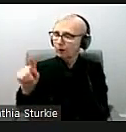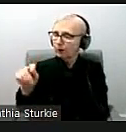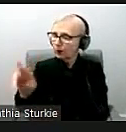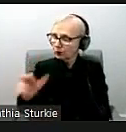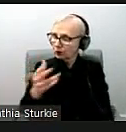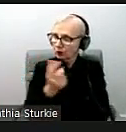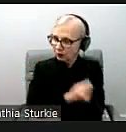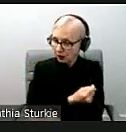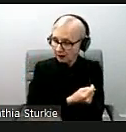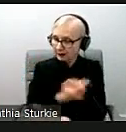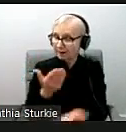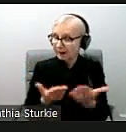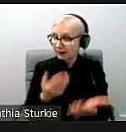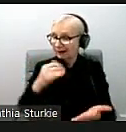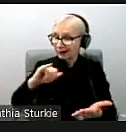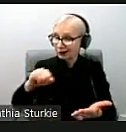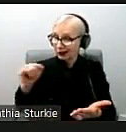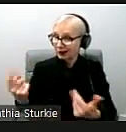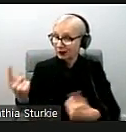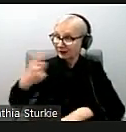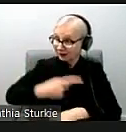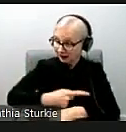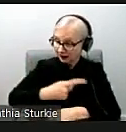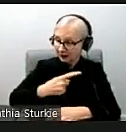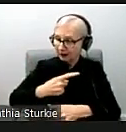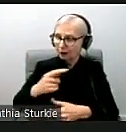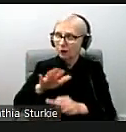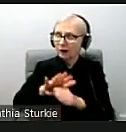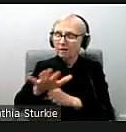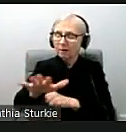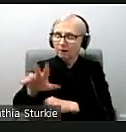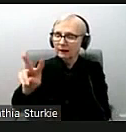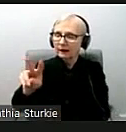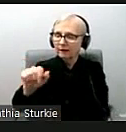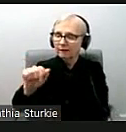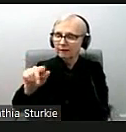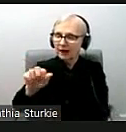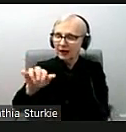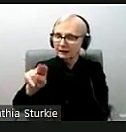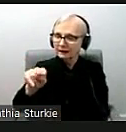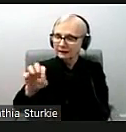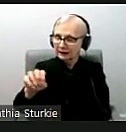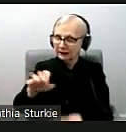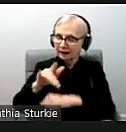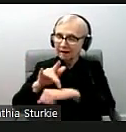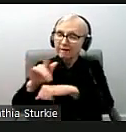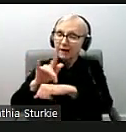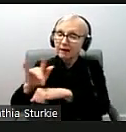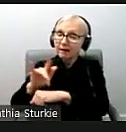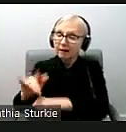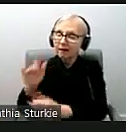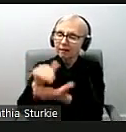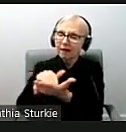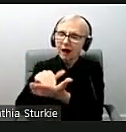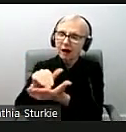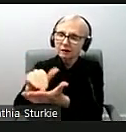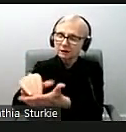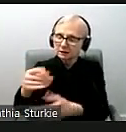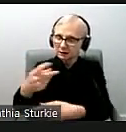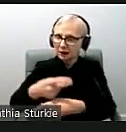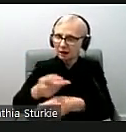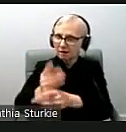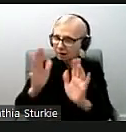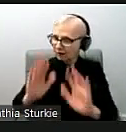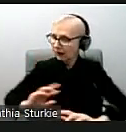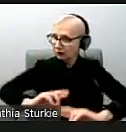today. And we have plenty of vaccine available in the state. We have thousands of providers